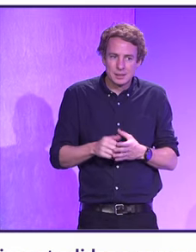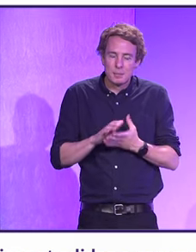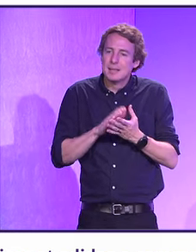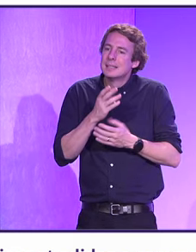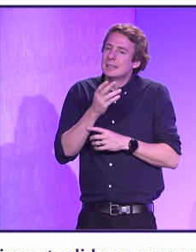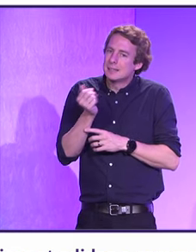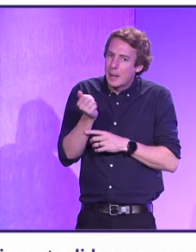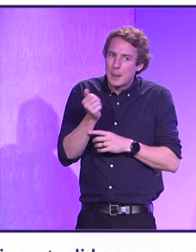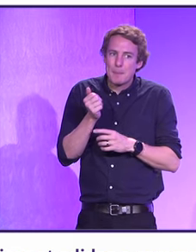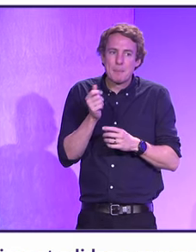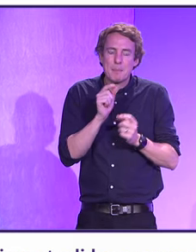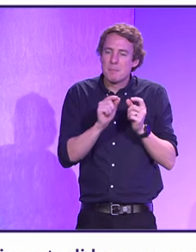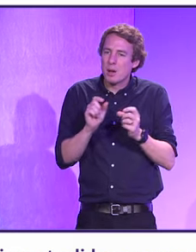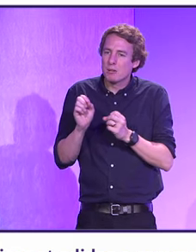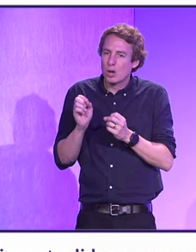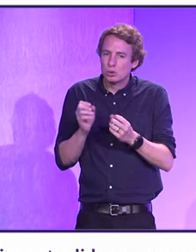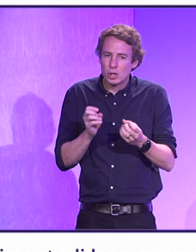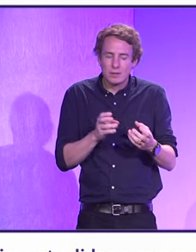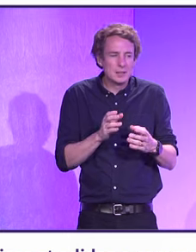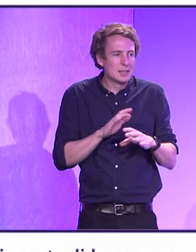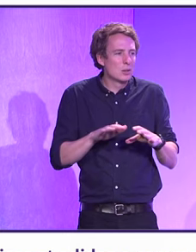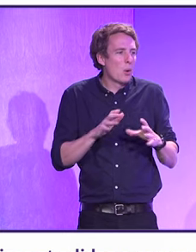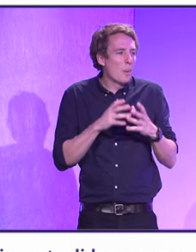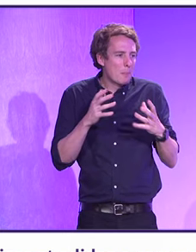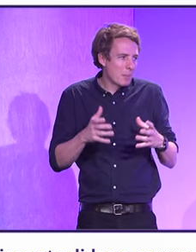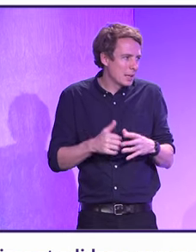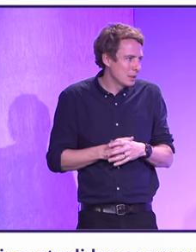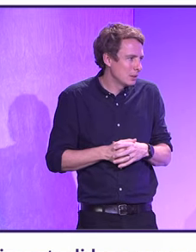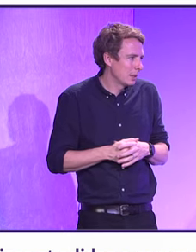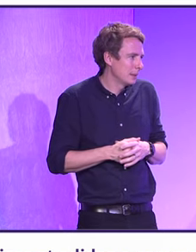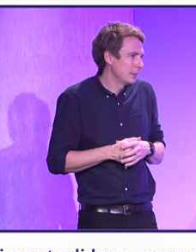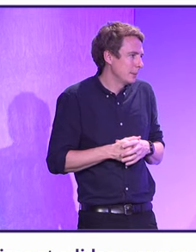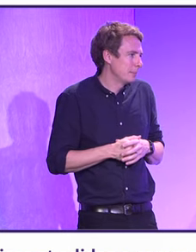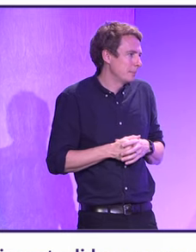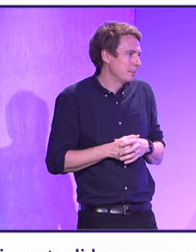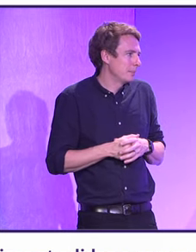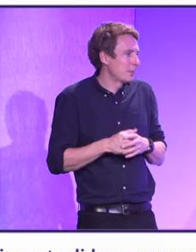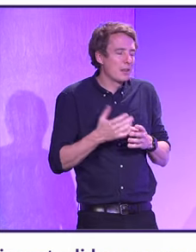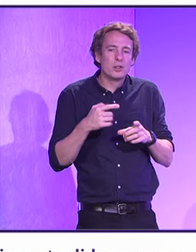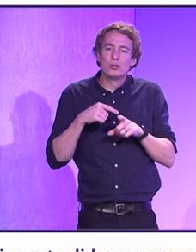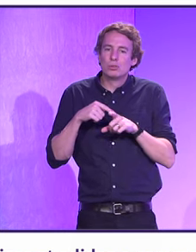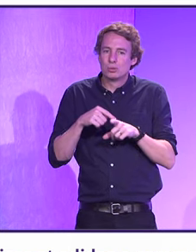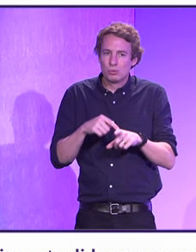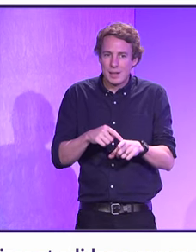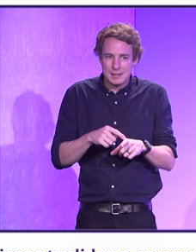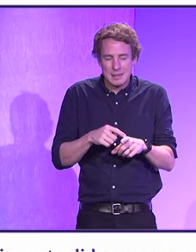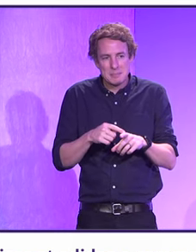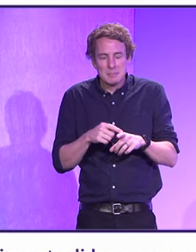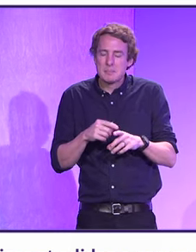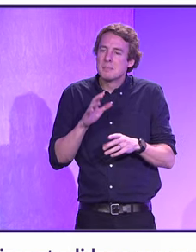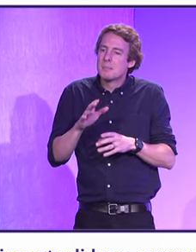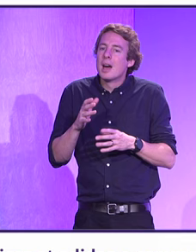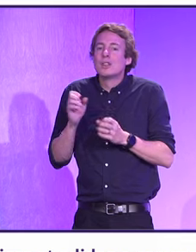did not have, some of the microservices were like not matured in terms of the tracing. And the service which was